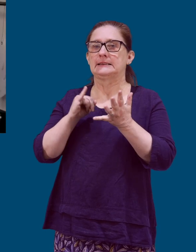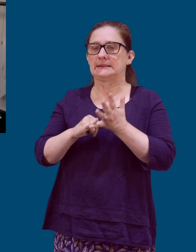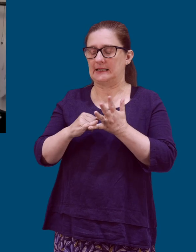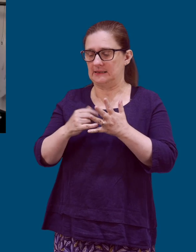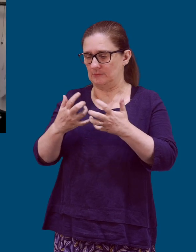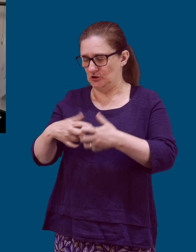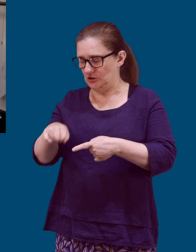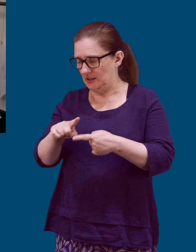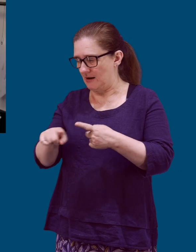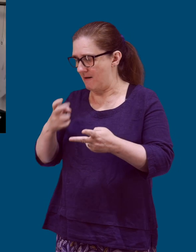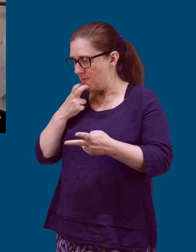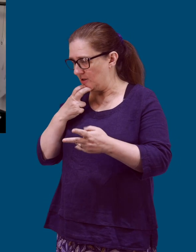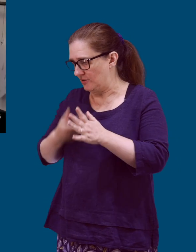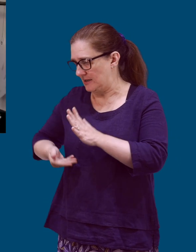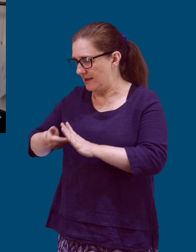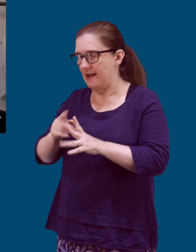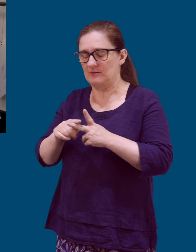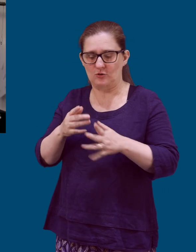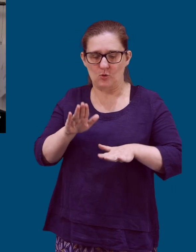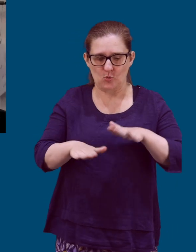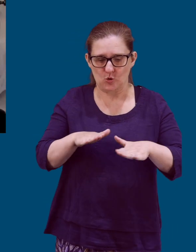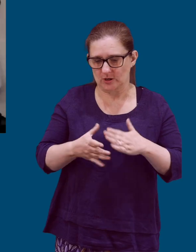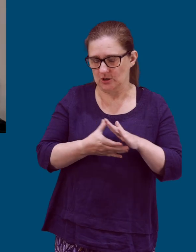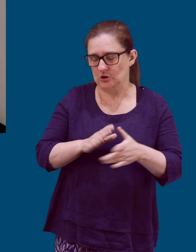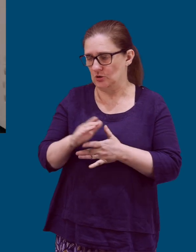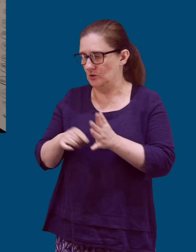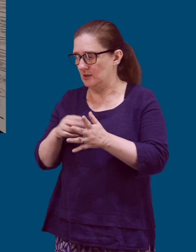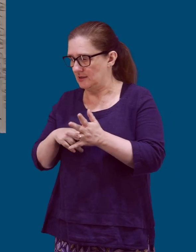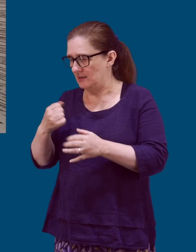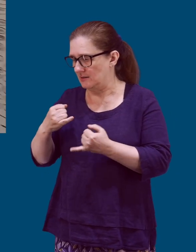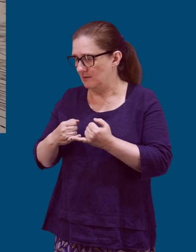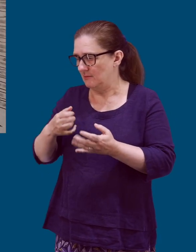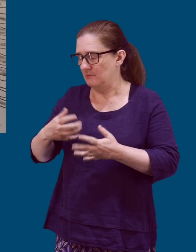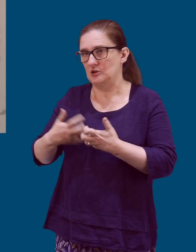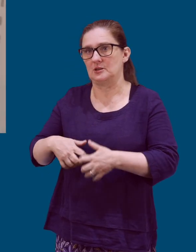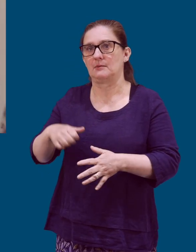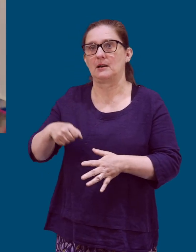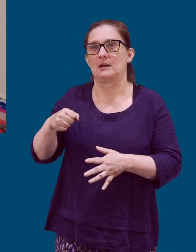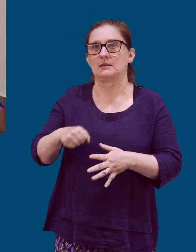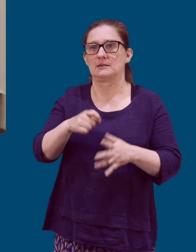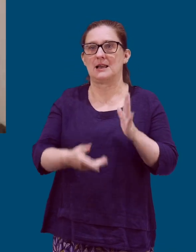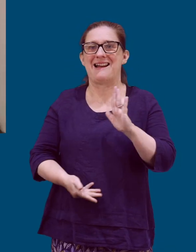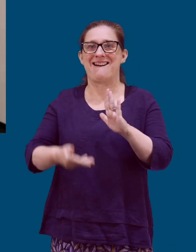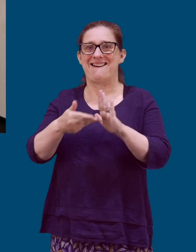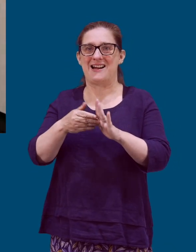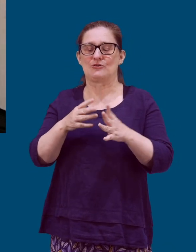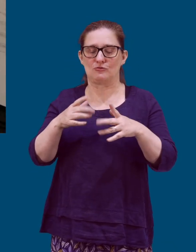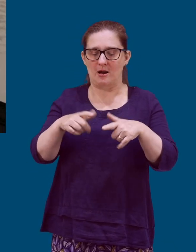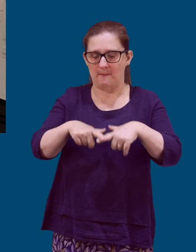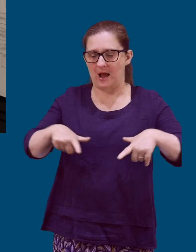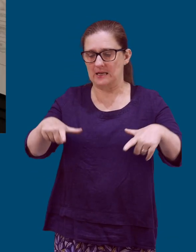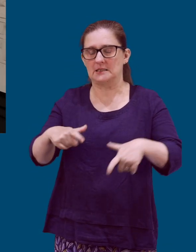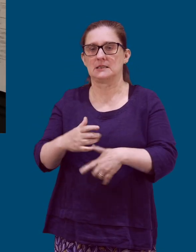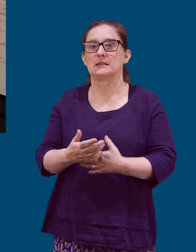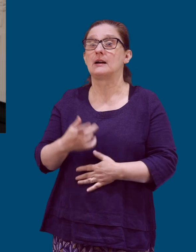batteries, woolen girdle, extra painkillers, walking shoes, TENS machine bag, spare TENS pads. Do I have to stand